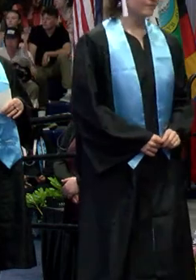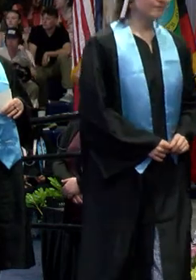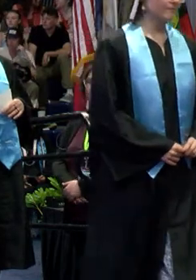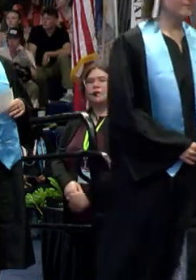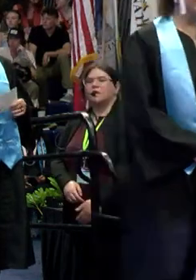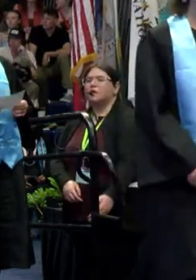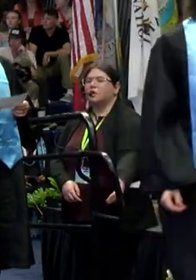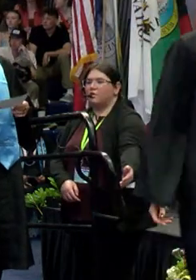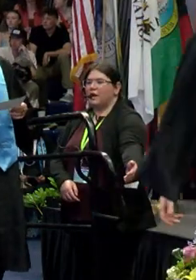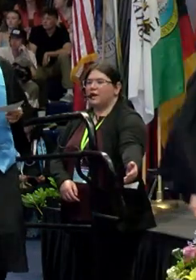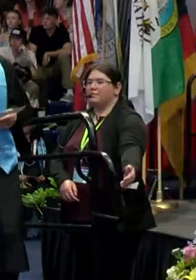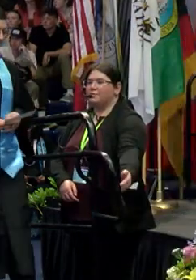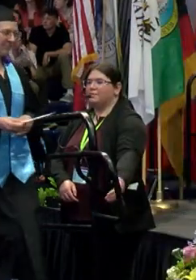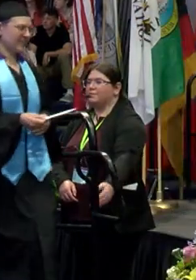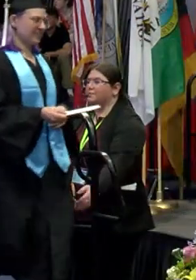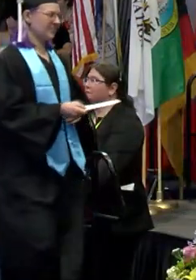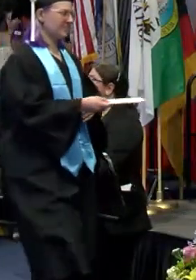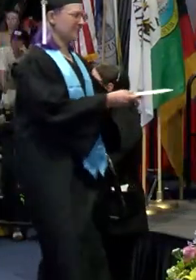Romy Ersom.